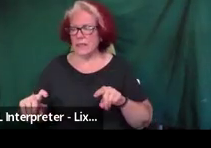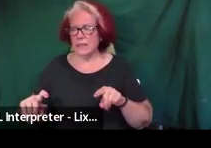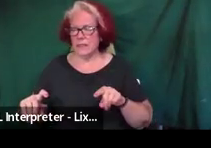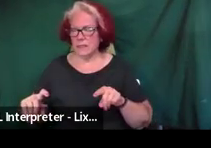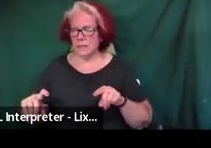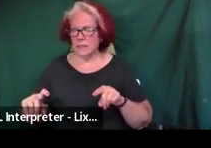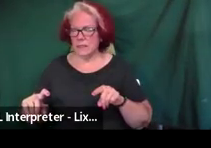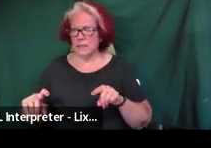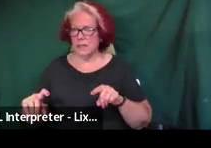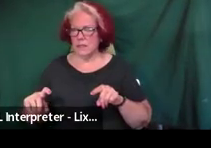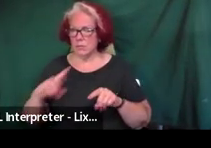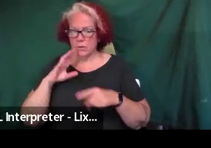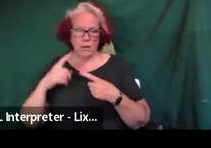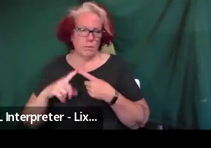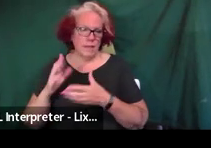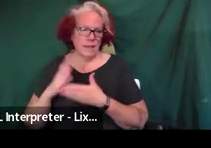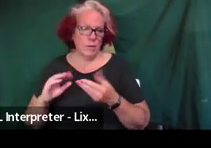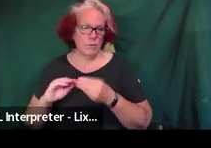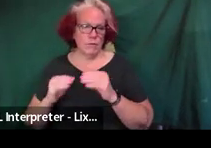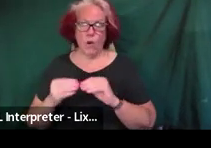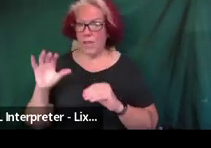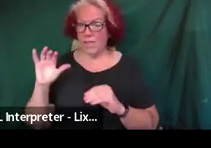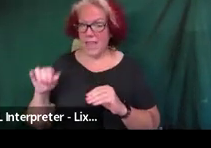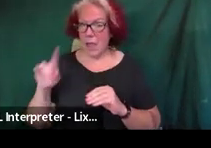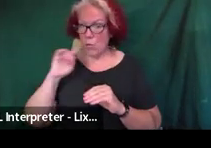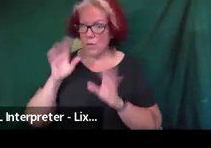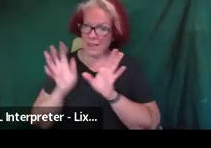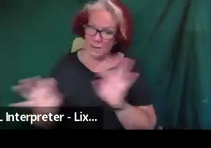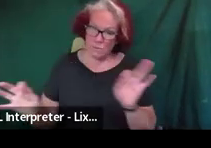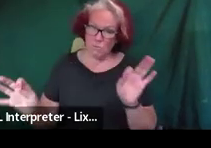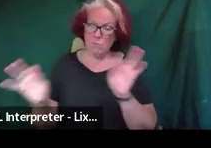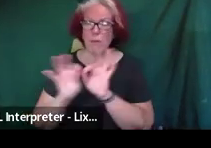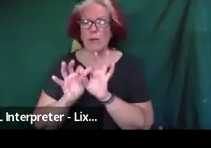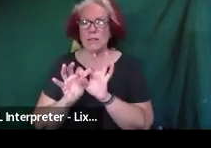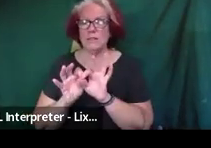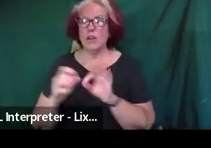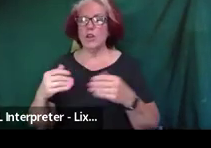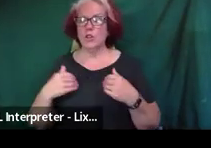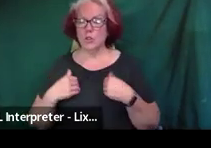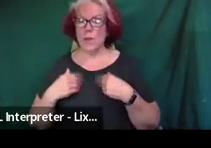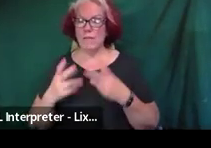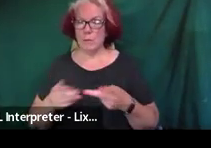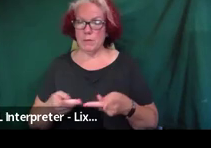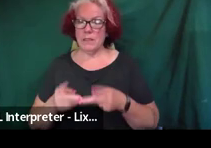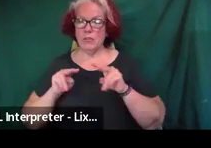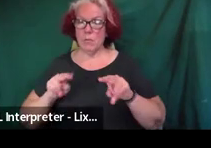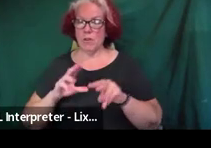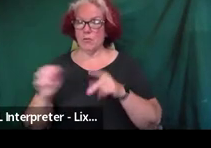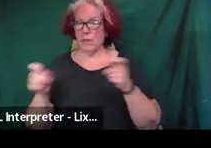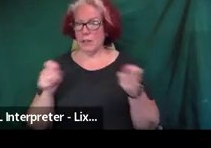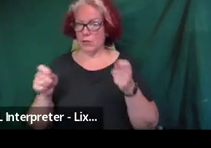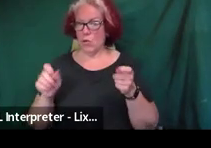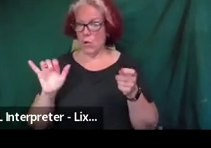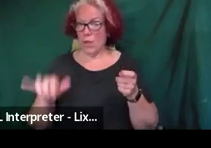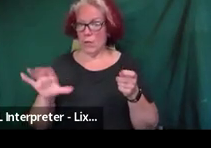and we'll go into that section number four, is something that is going to be imperative in order to have the position monitoring and control that will have to